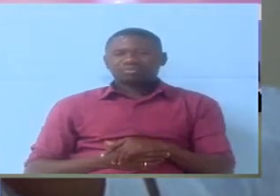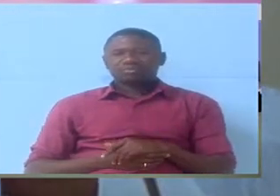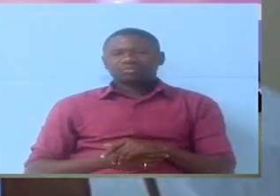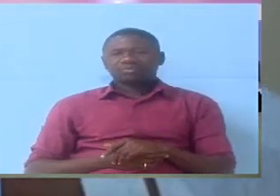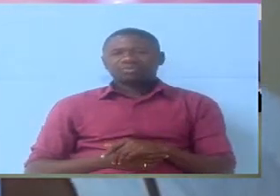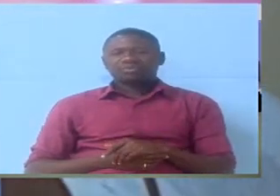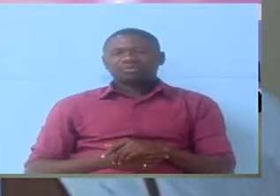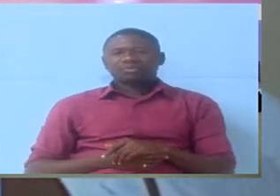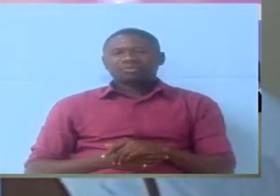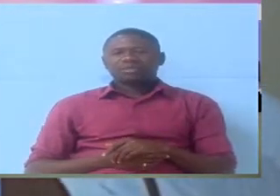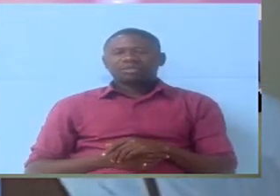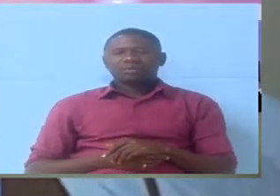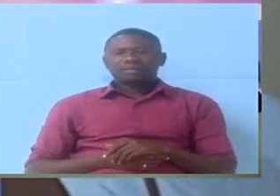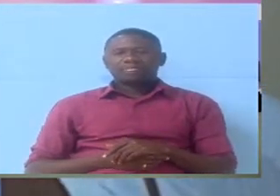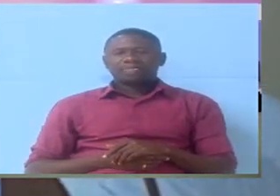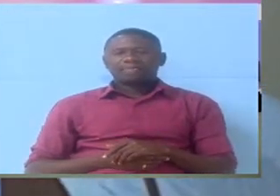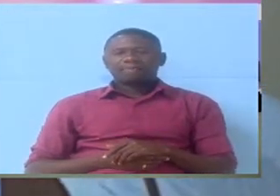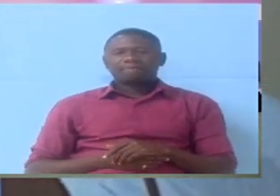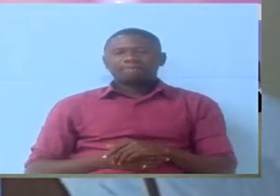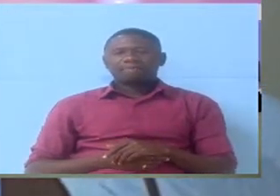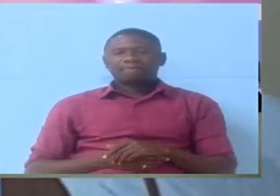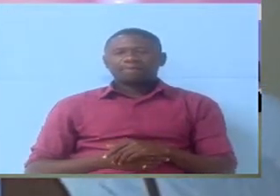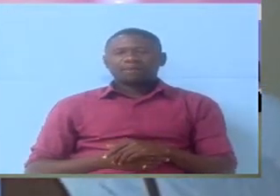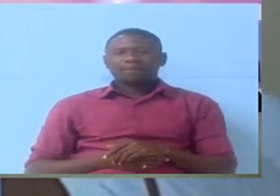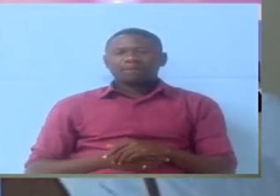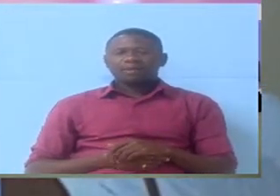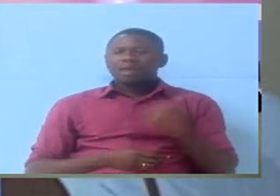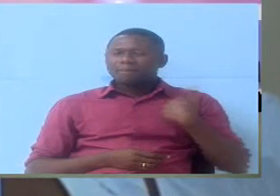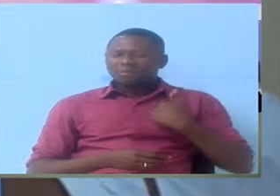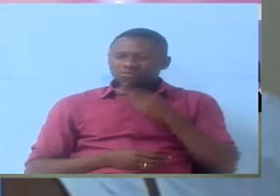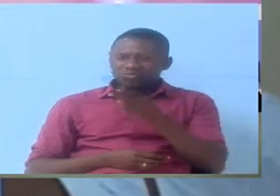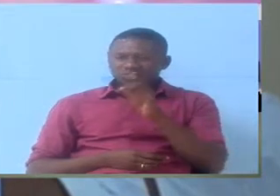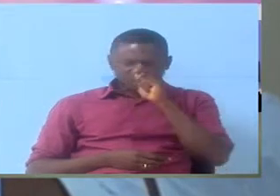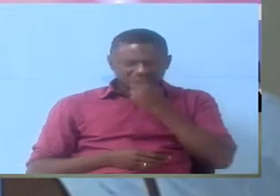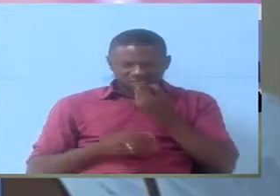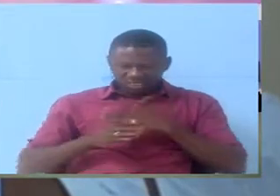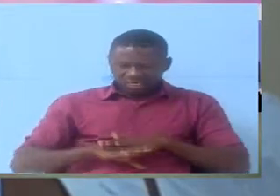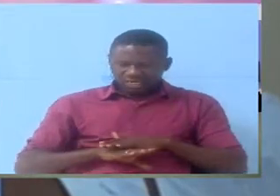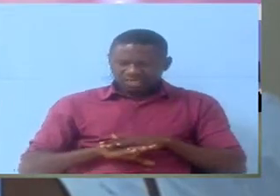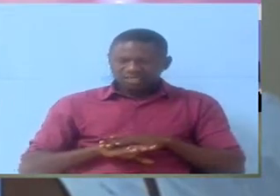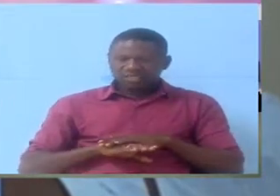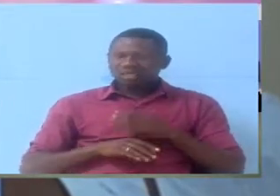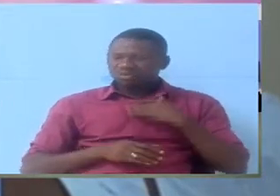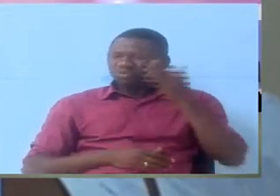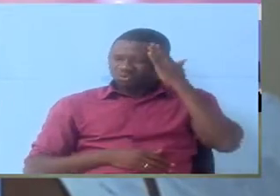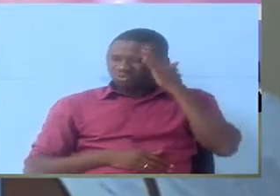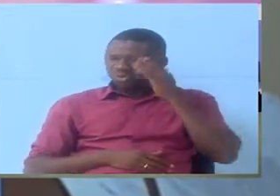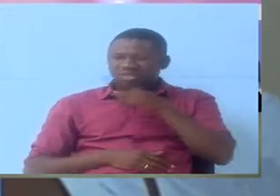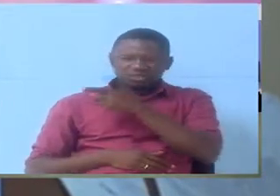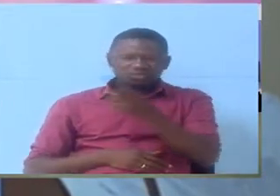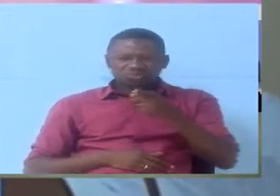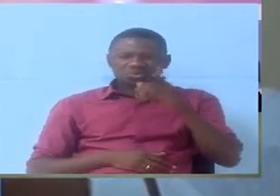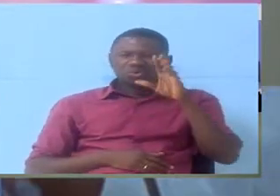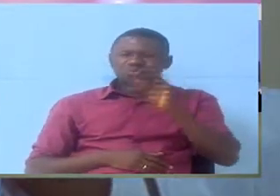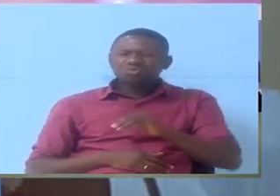badidu. The death or the dead people you saw, and you know that this was done by